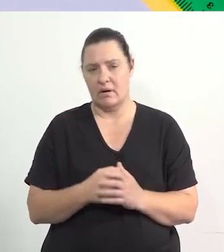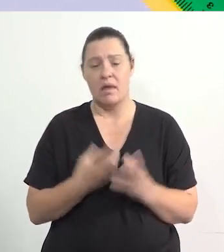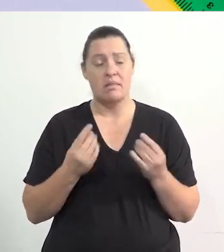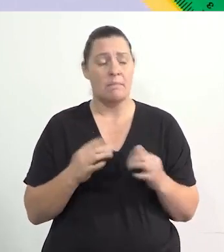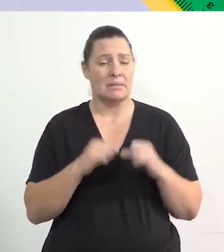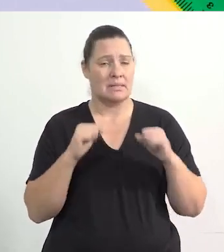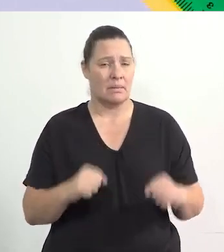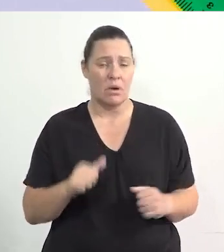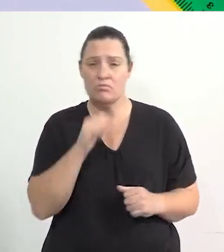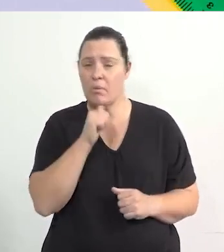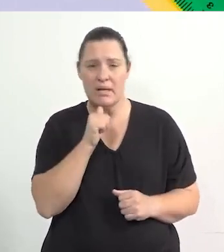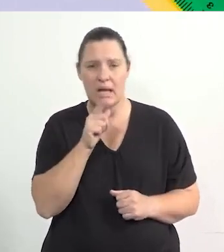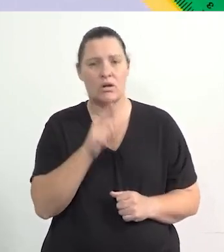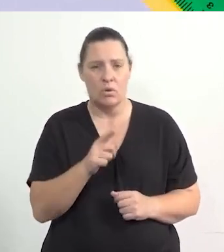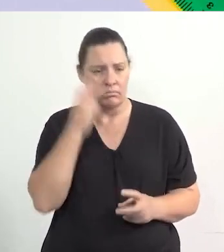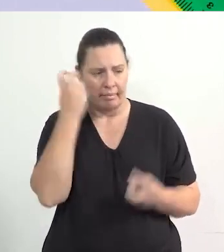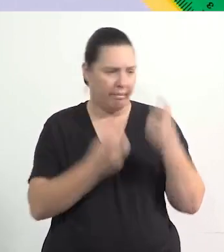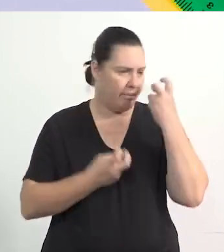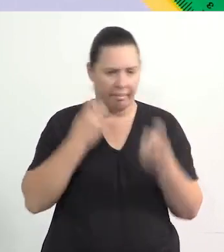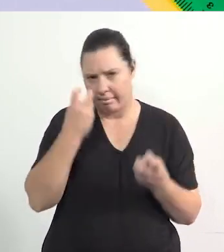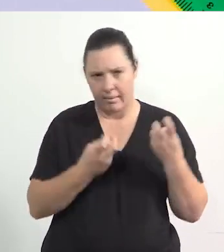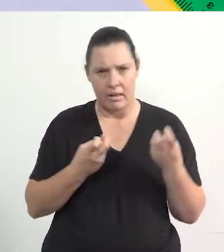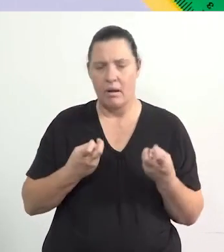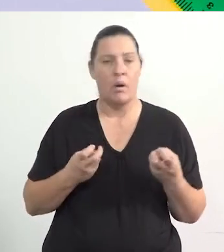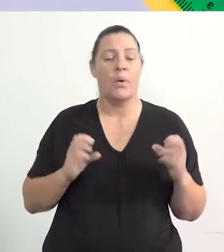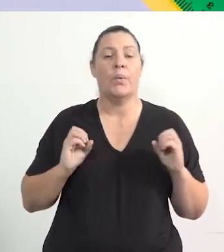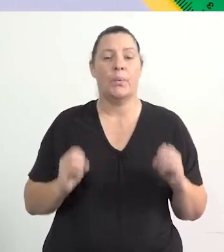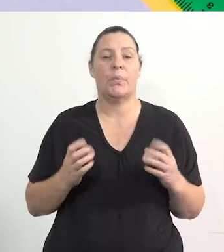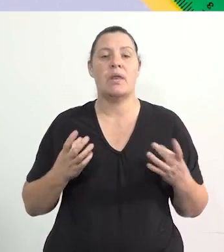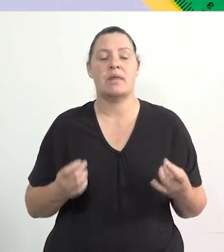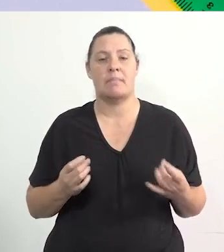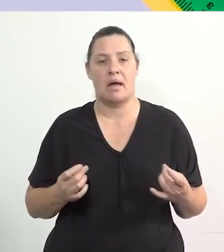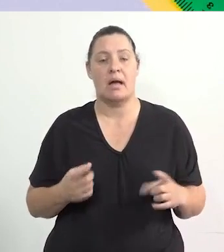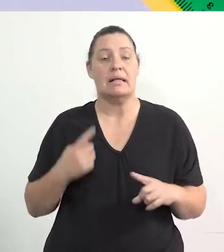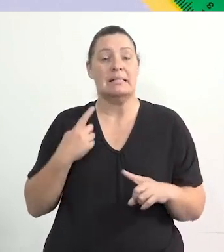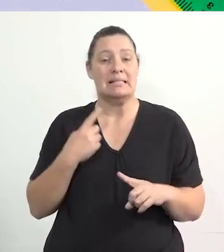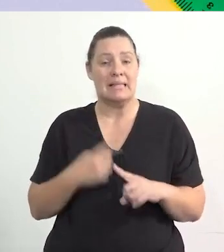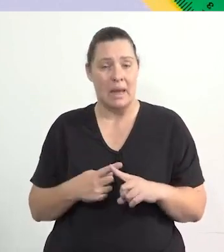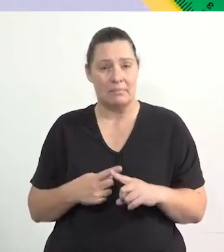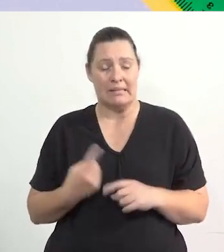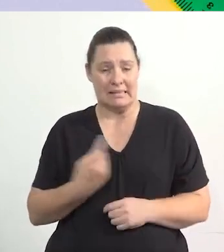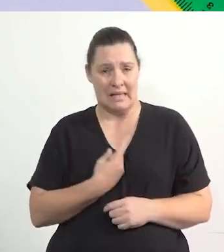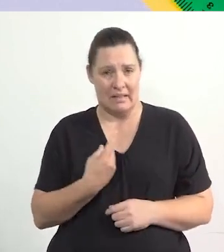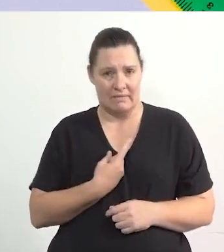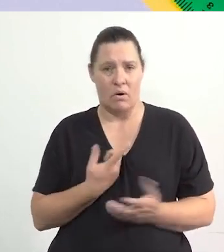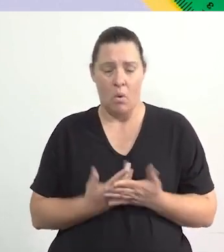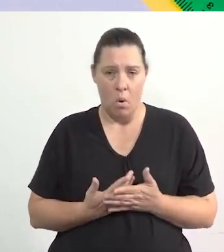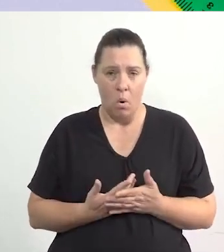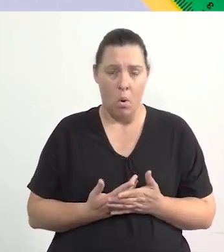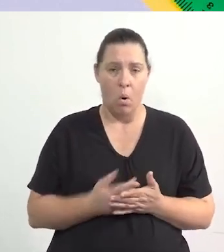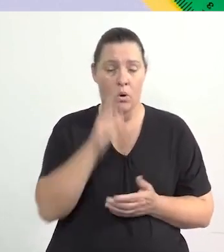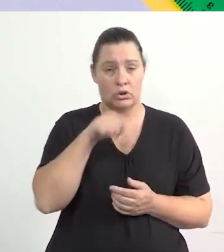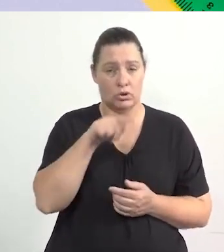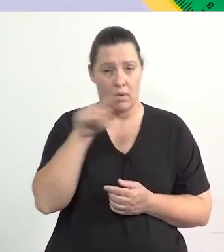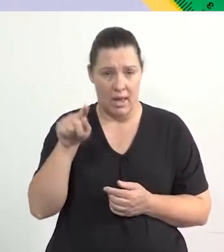whole number system, no matter how much you search, there is no number that you can multiply by itself or